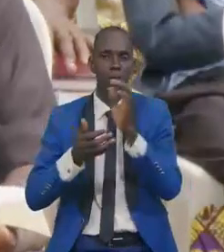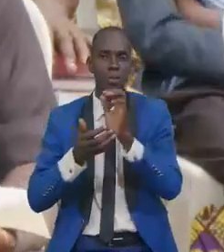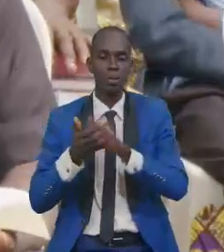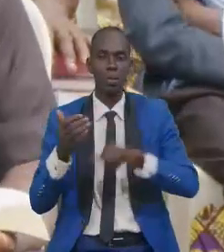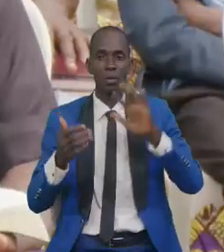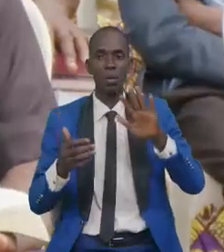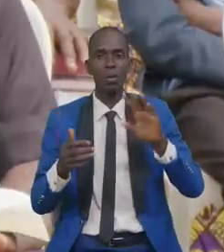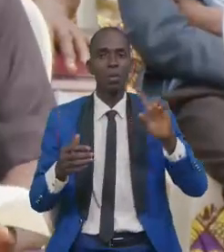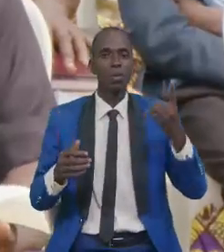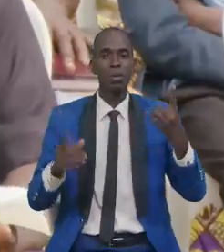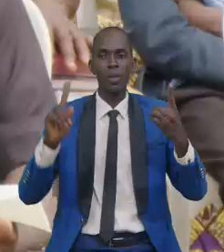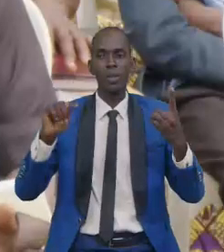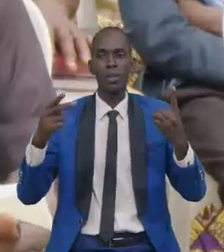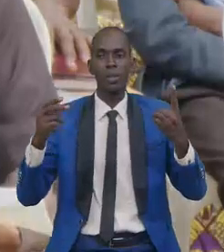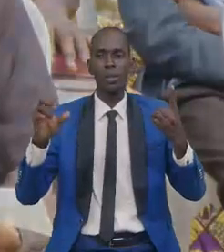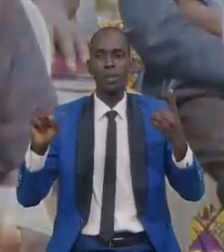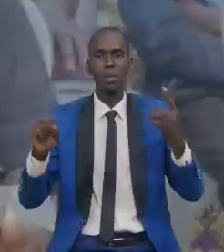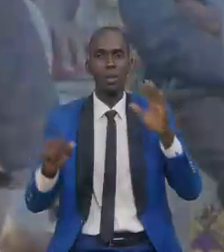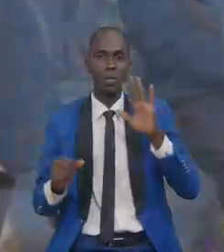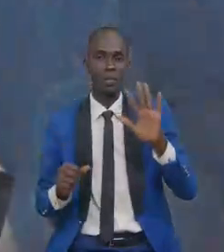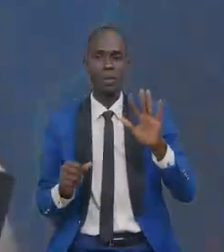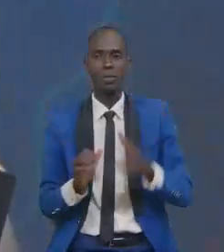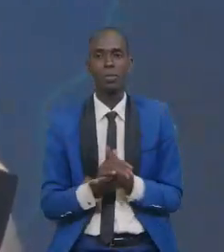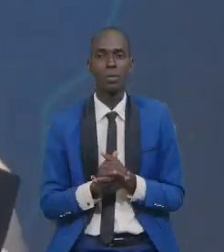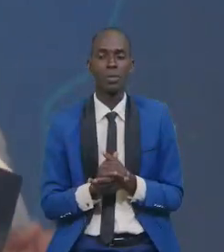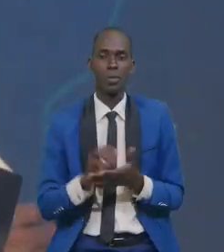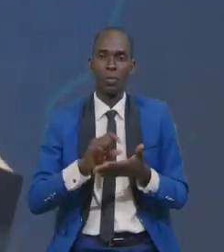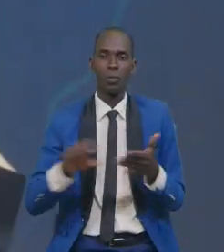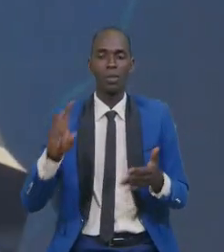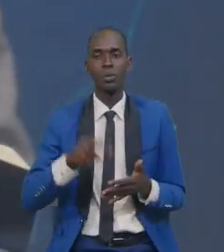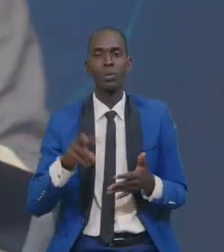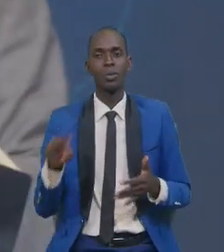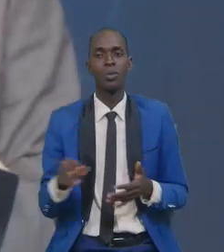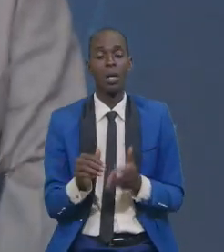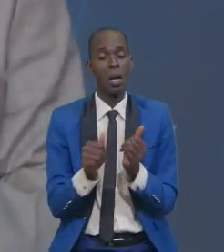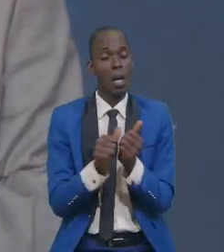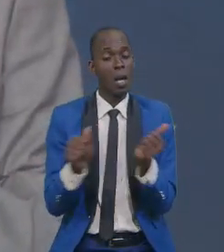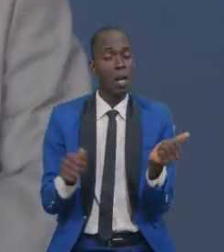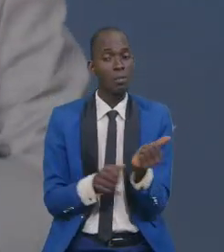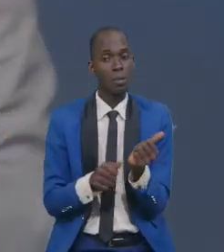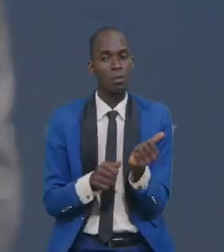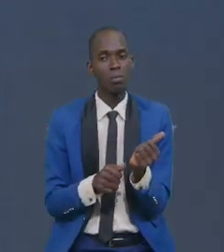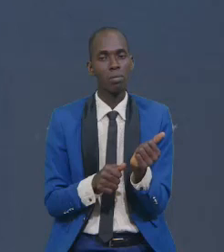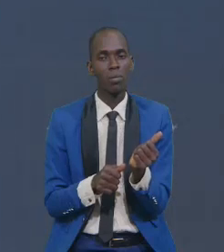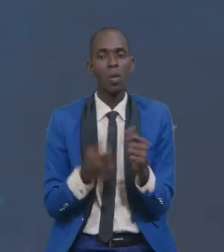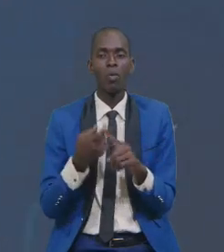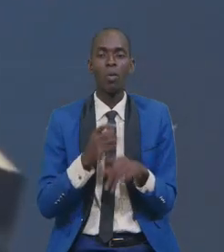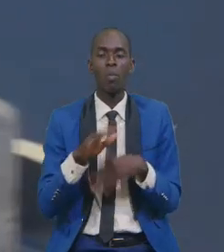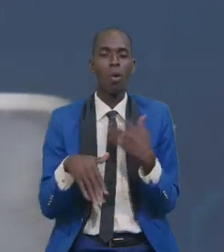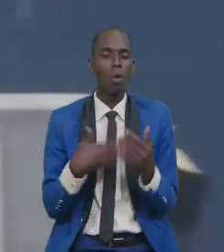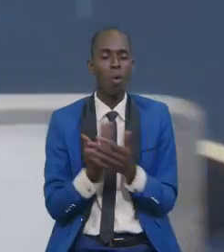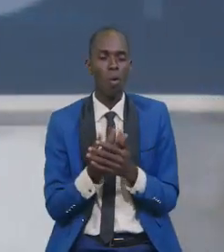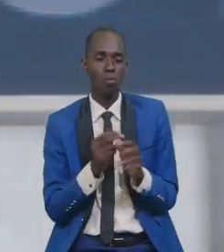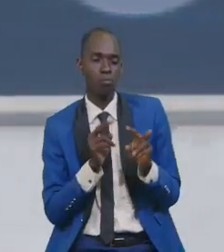1 Thessalonians chapter 5, verse 22. Abstain from all